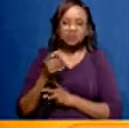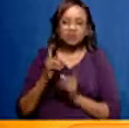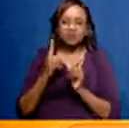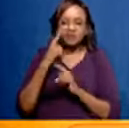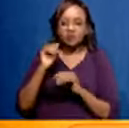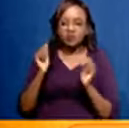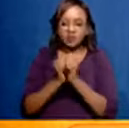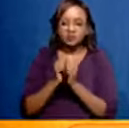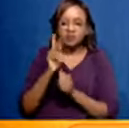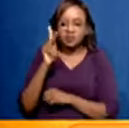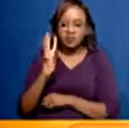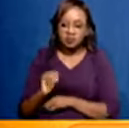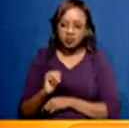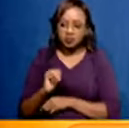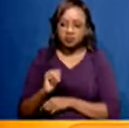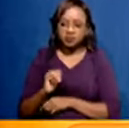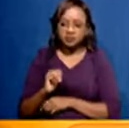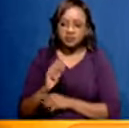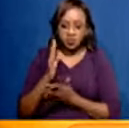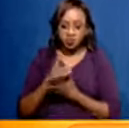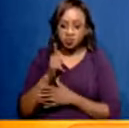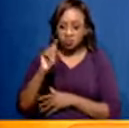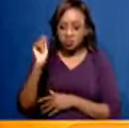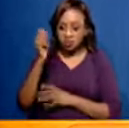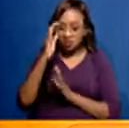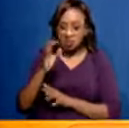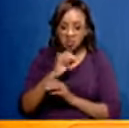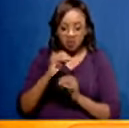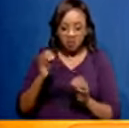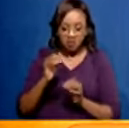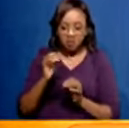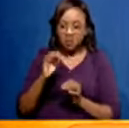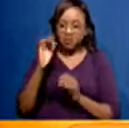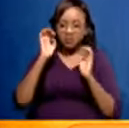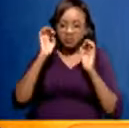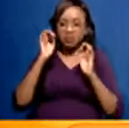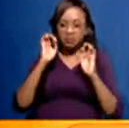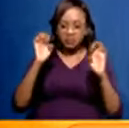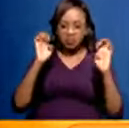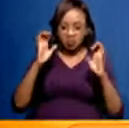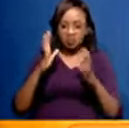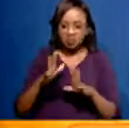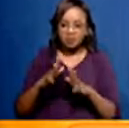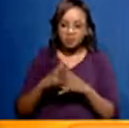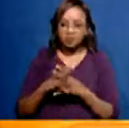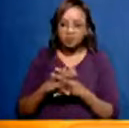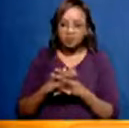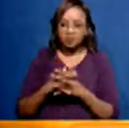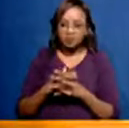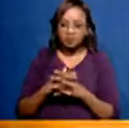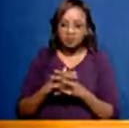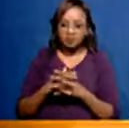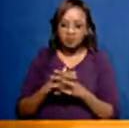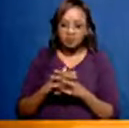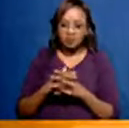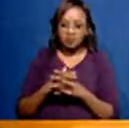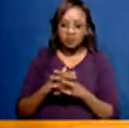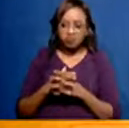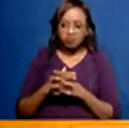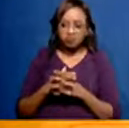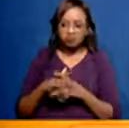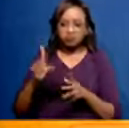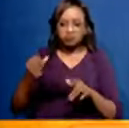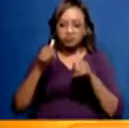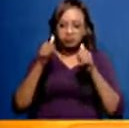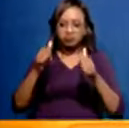the Dutch reporter, Dutch as he was very direct afterwards. He said to Stephen Hassan, great, this is